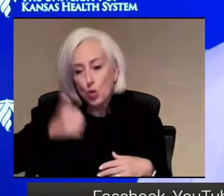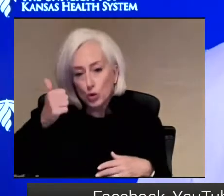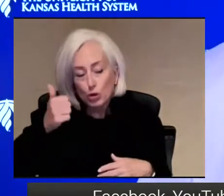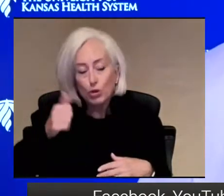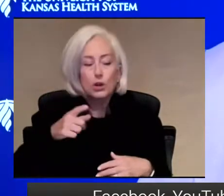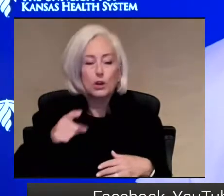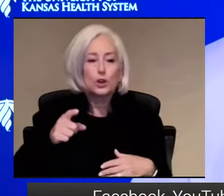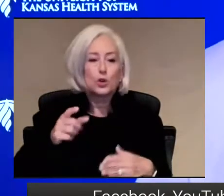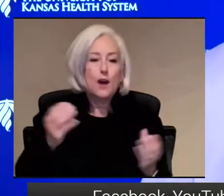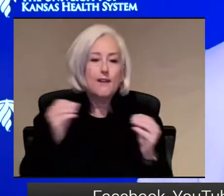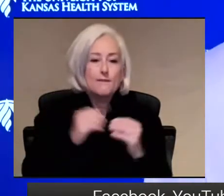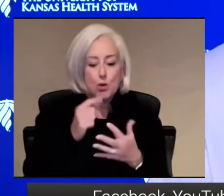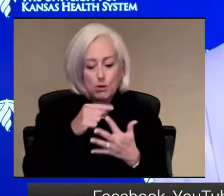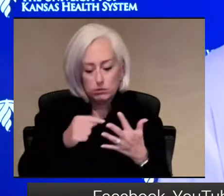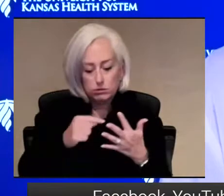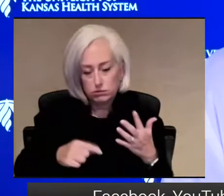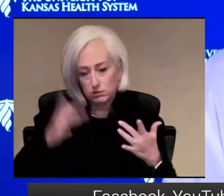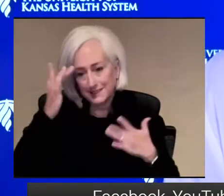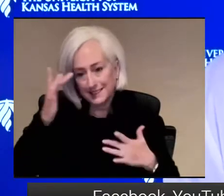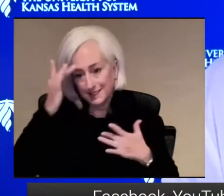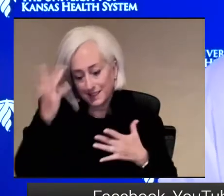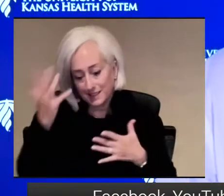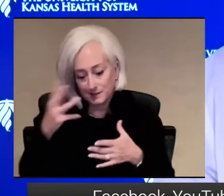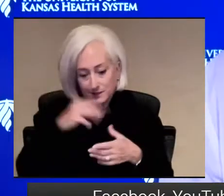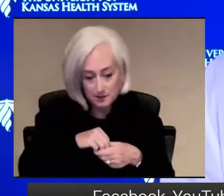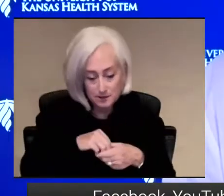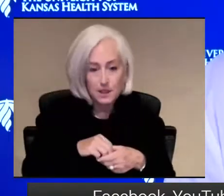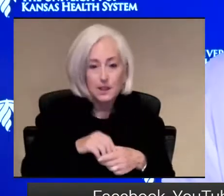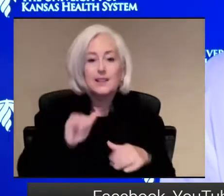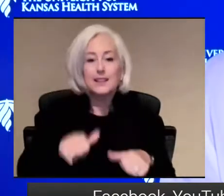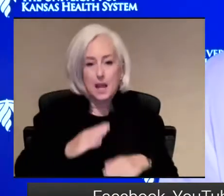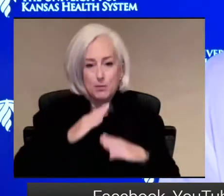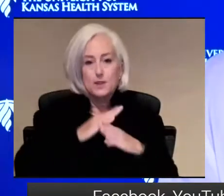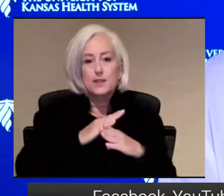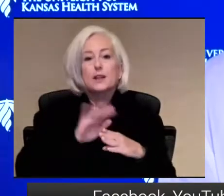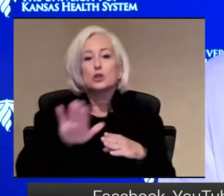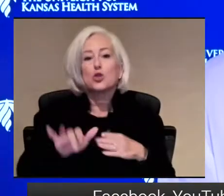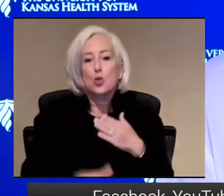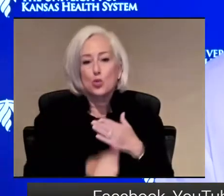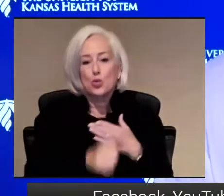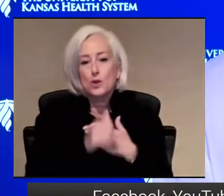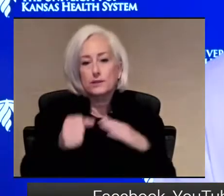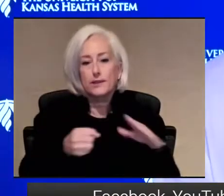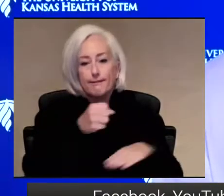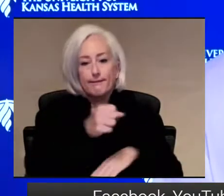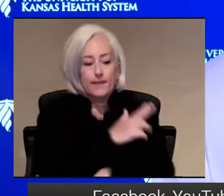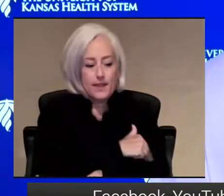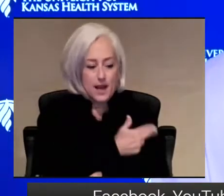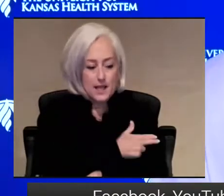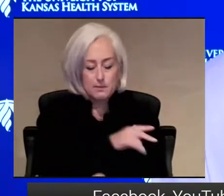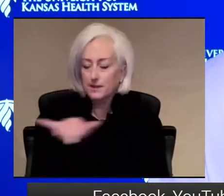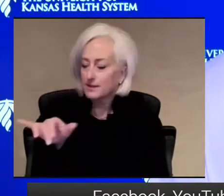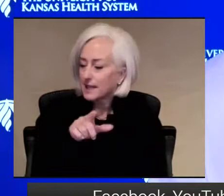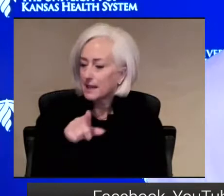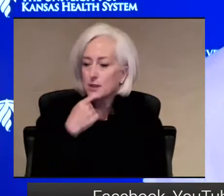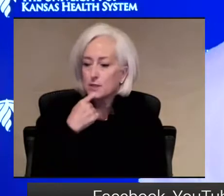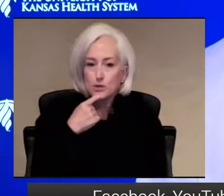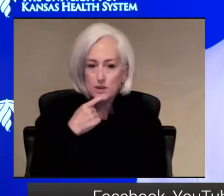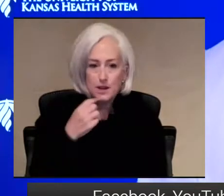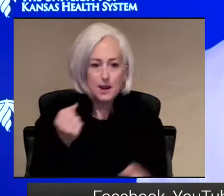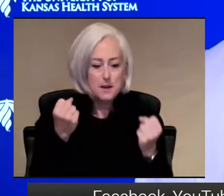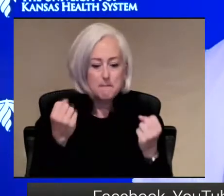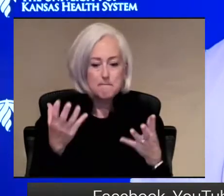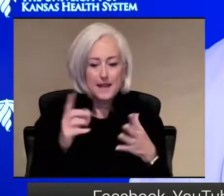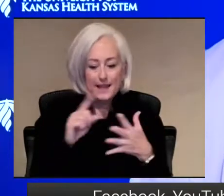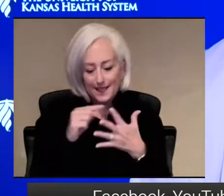your protection, reduce your risk of hospitalization. So, but I think just like you were saying, Steve, it's probably multifaceted, but I think